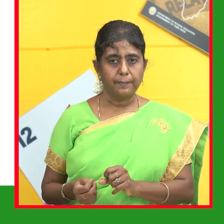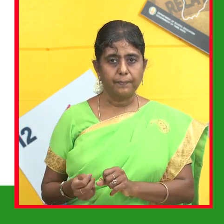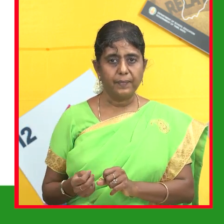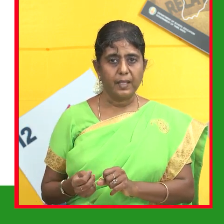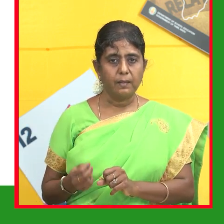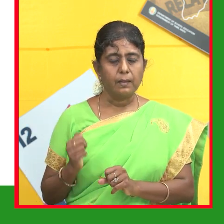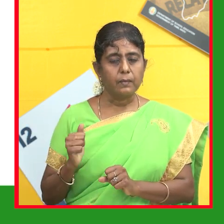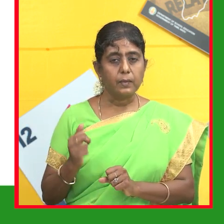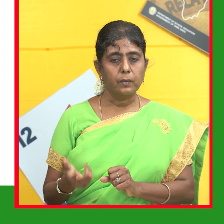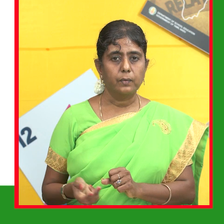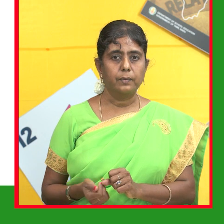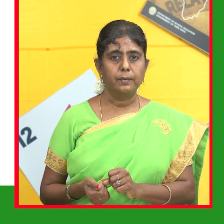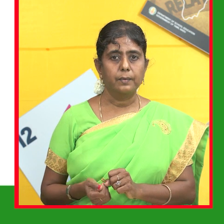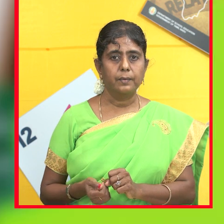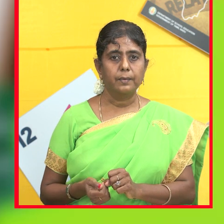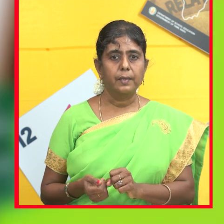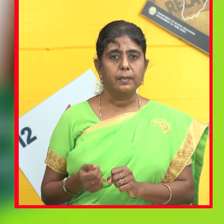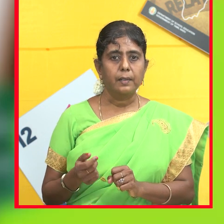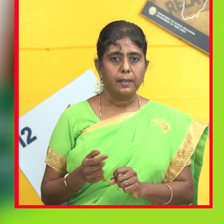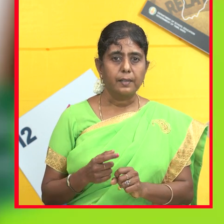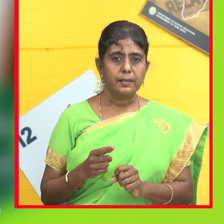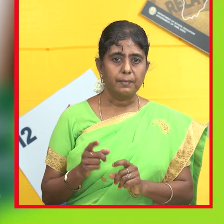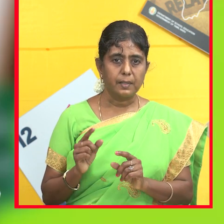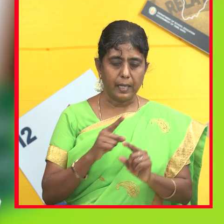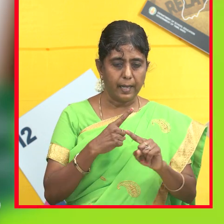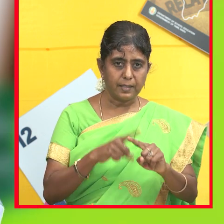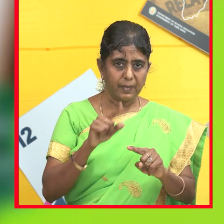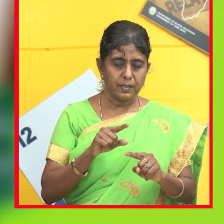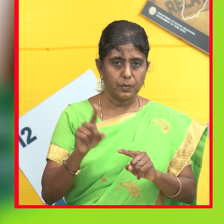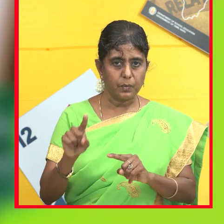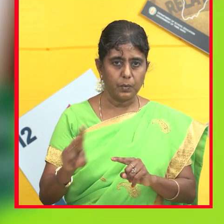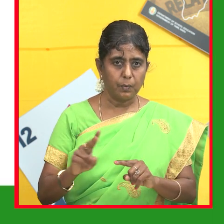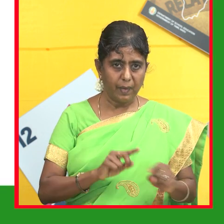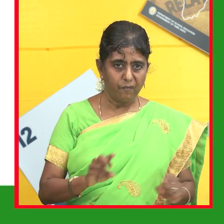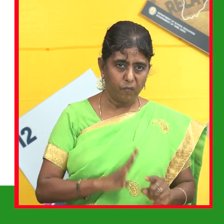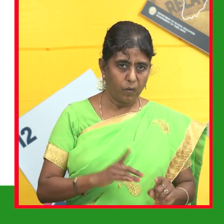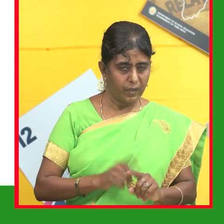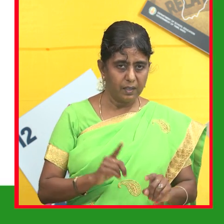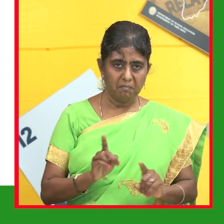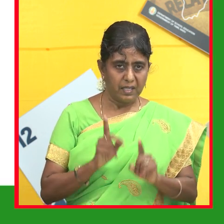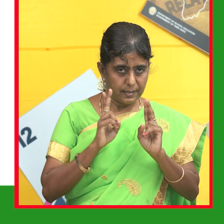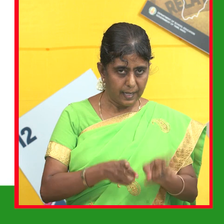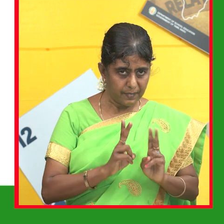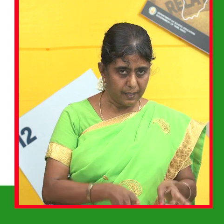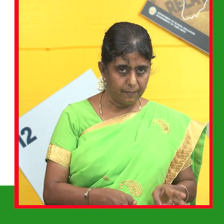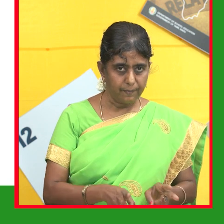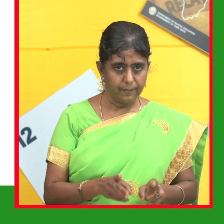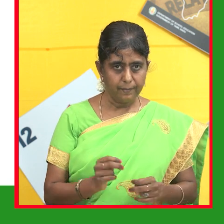squared. So what we have to do, write that x plus 2 by 4y, that we cannot do anything.